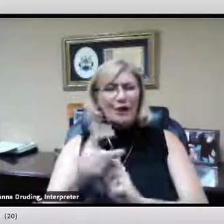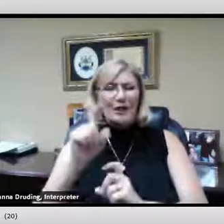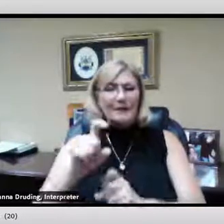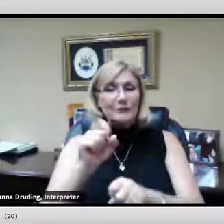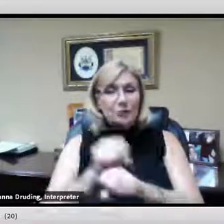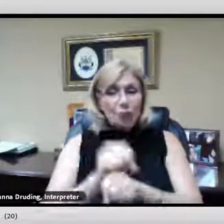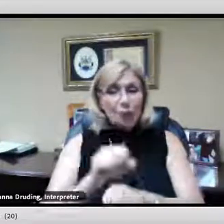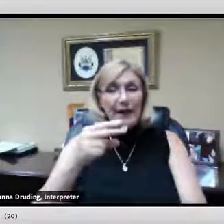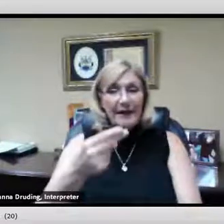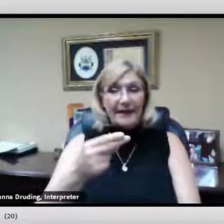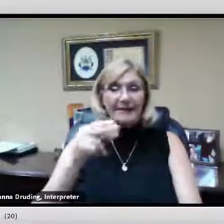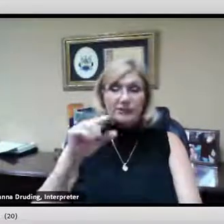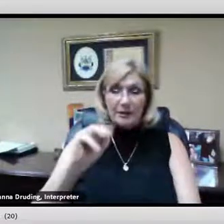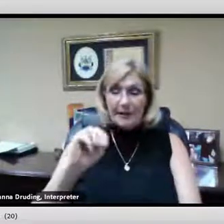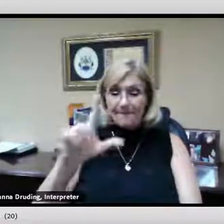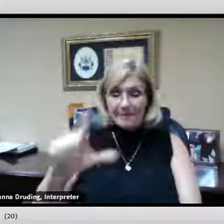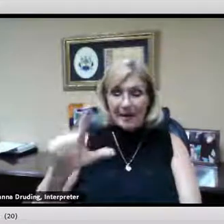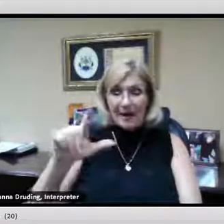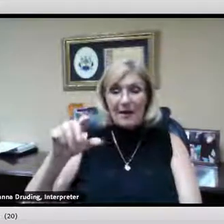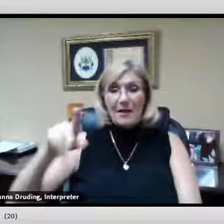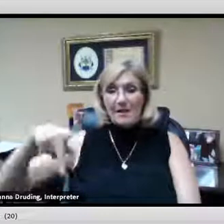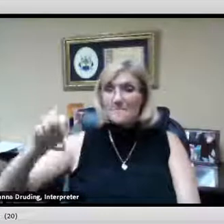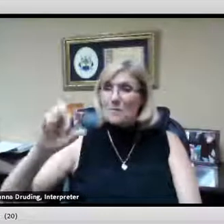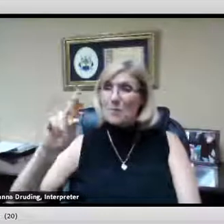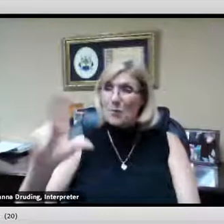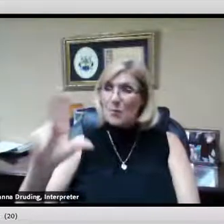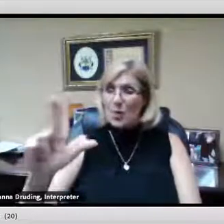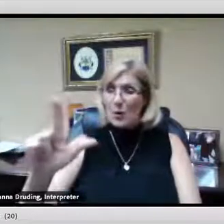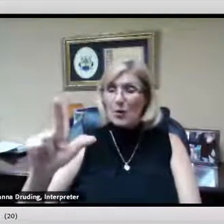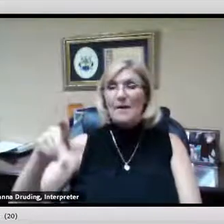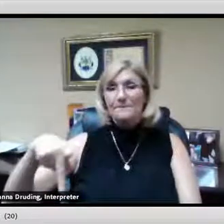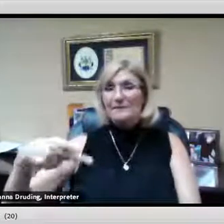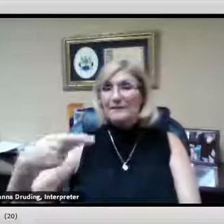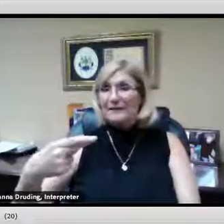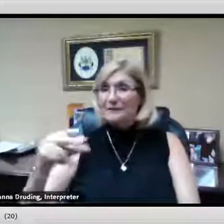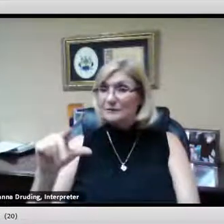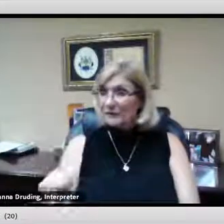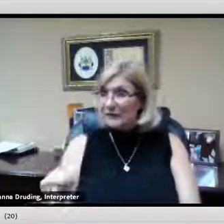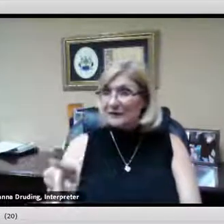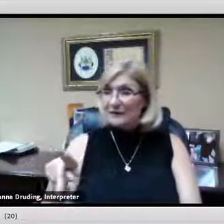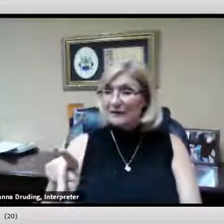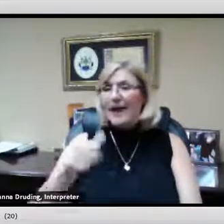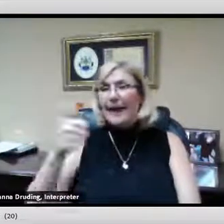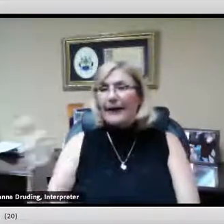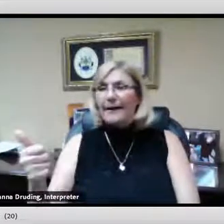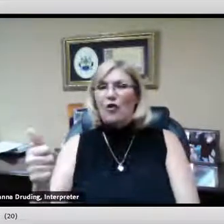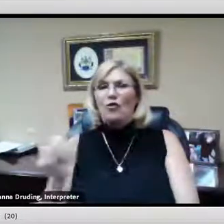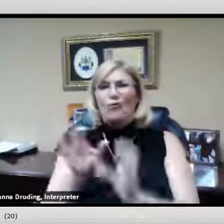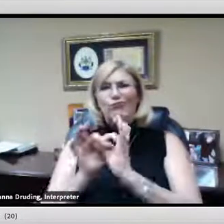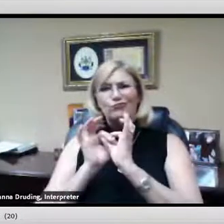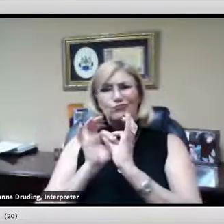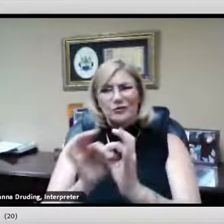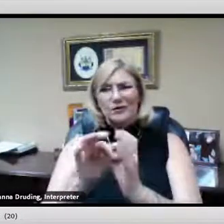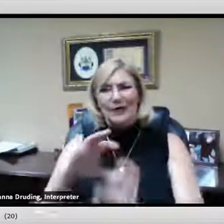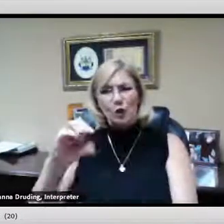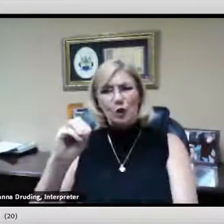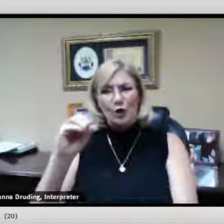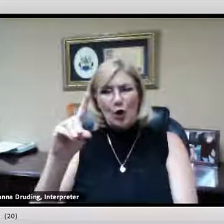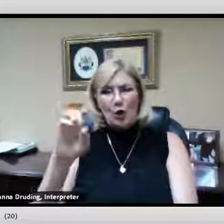XML and Java and Perl and PHP and other existing coding related to whatever I needed to do.